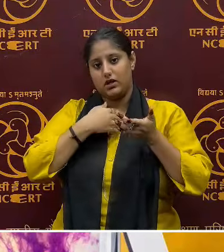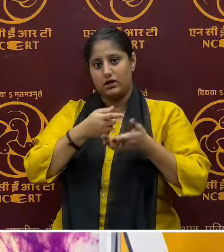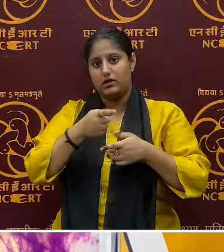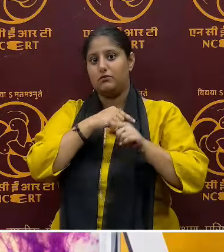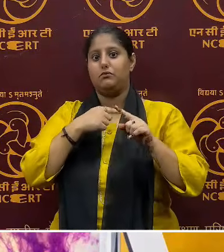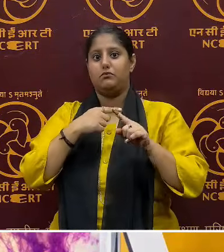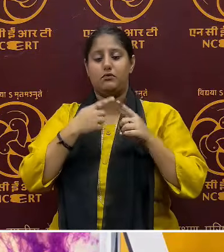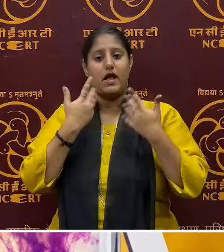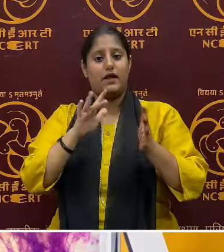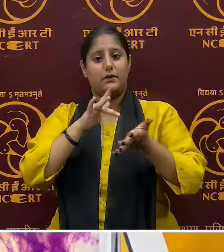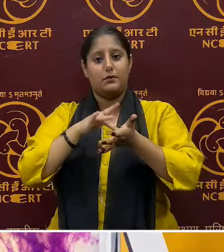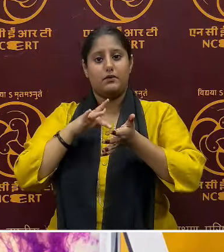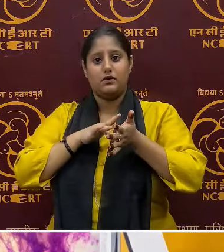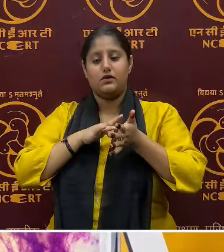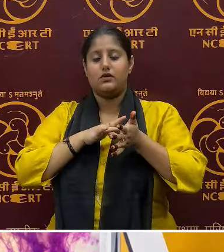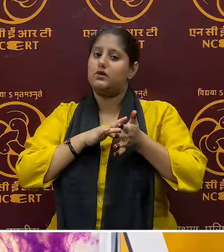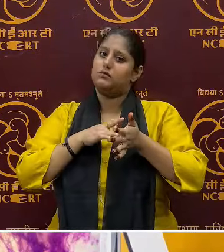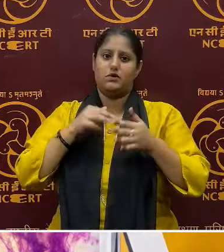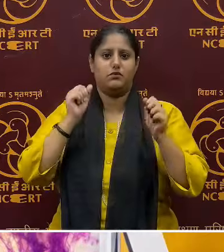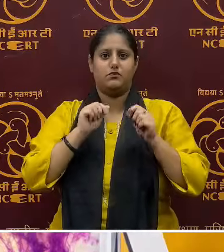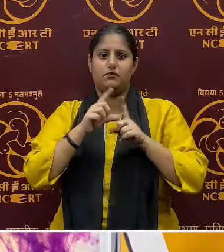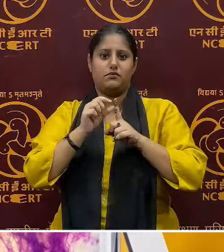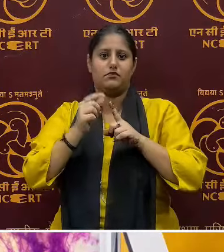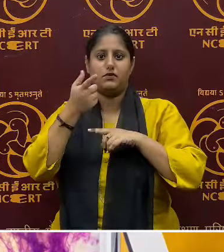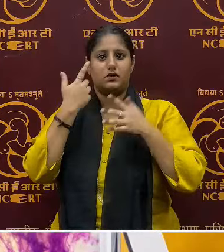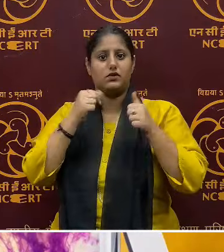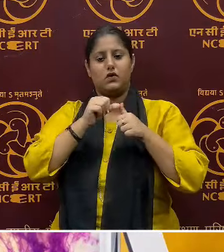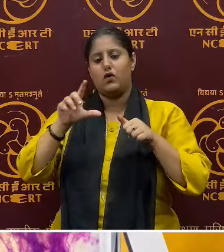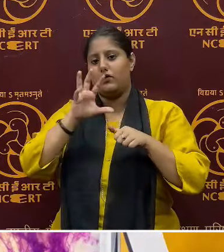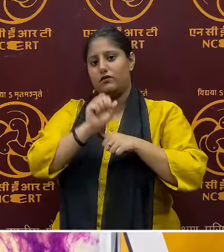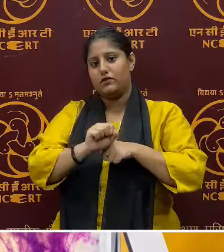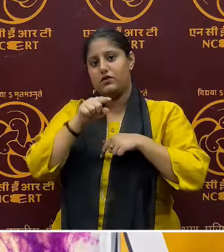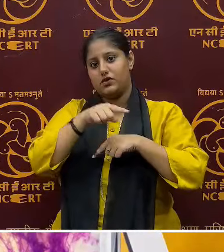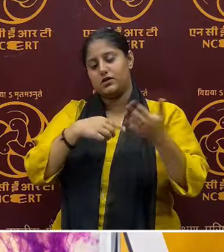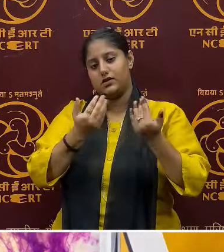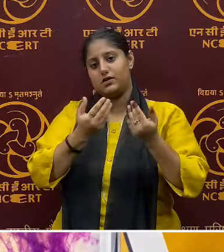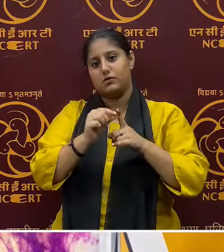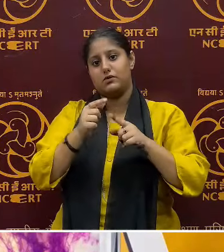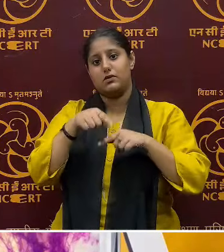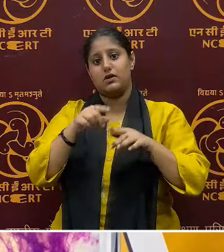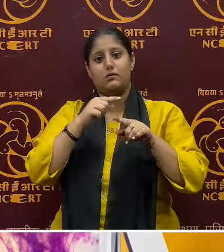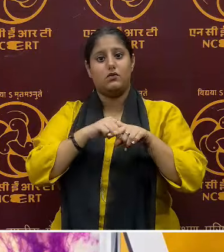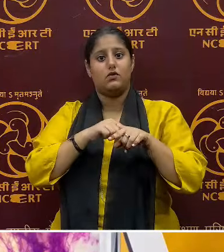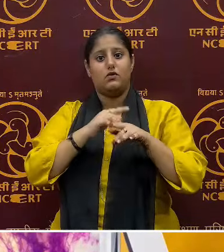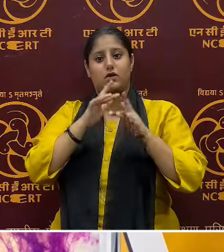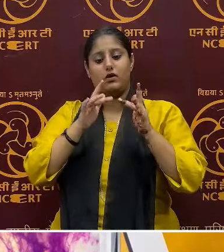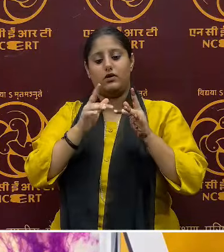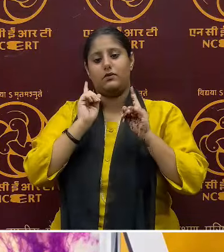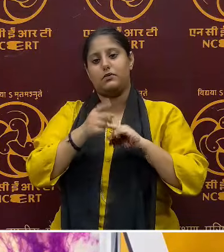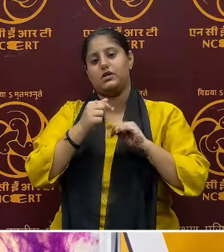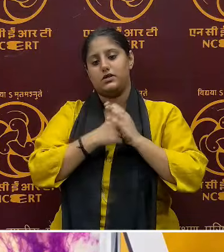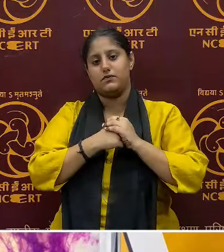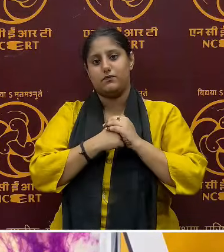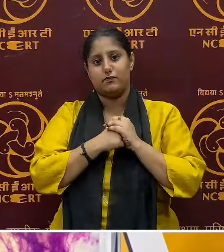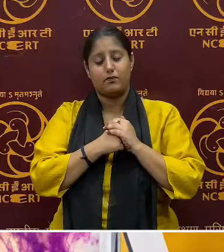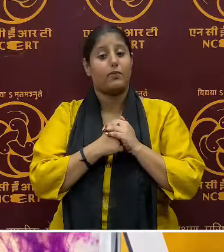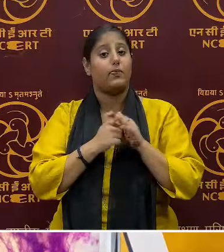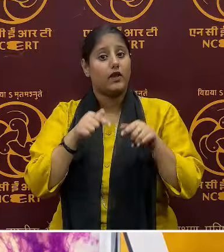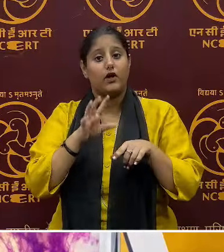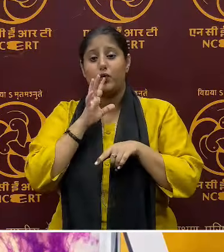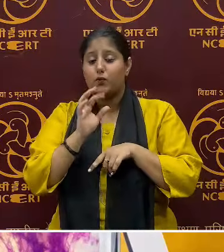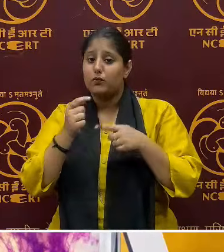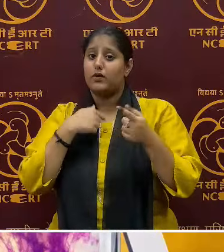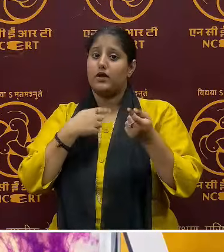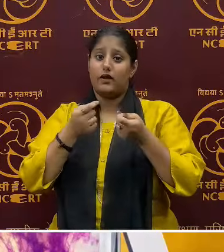you need is a stable internet connection so that you can access all the features of Virtual Lab and an IoT device. Now, it is very convenient